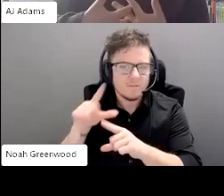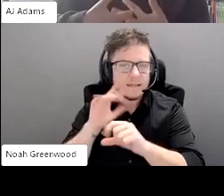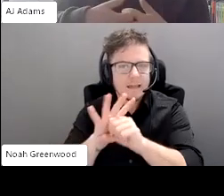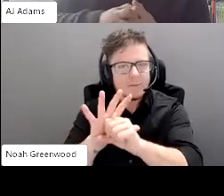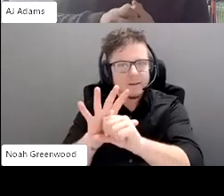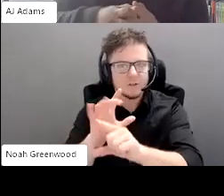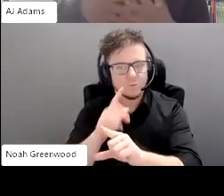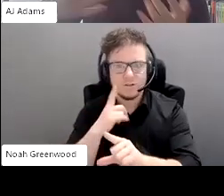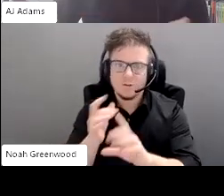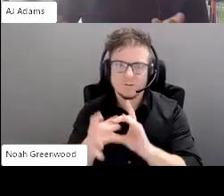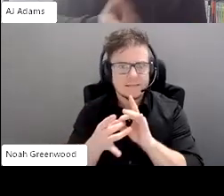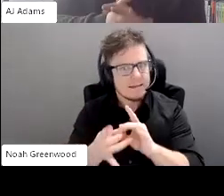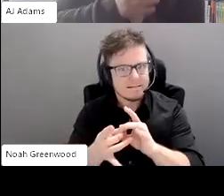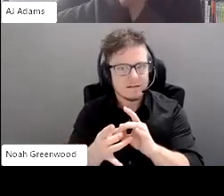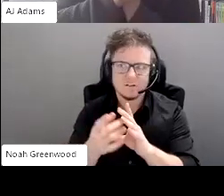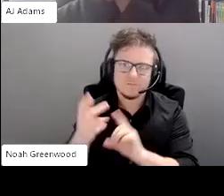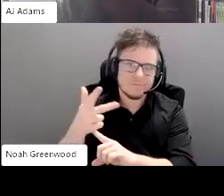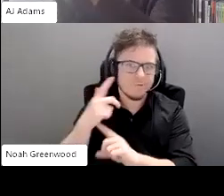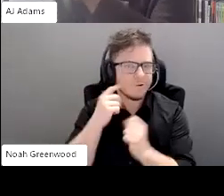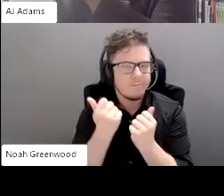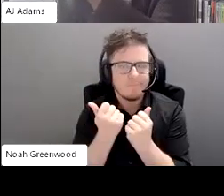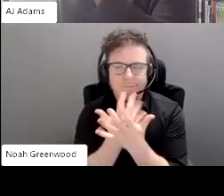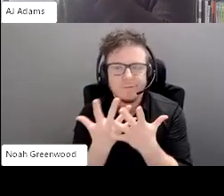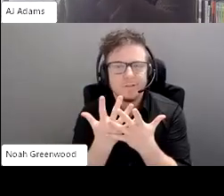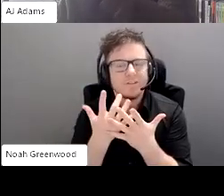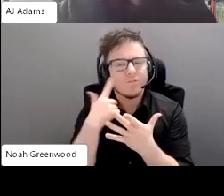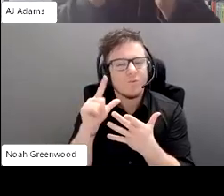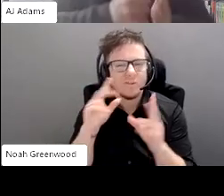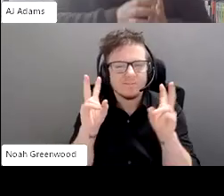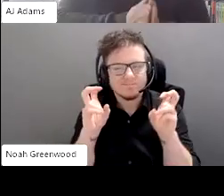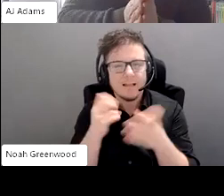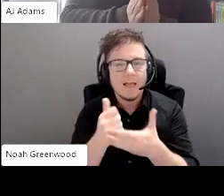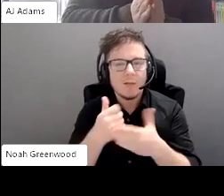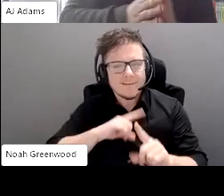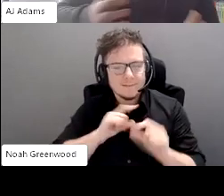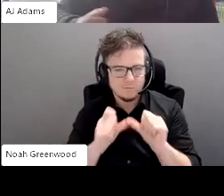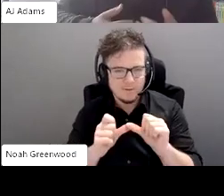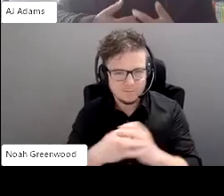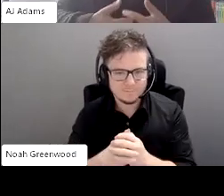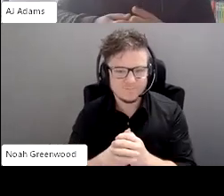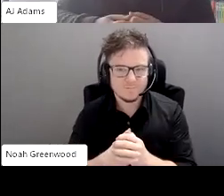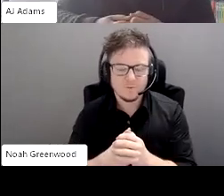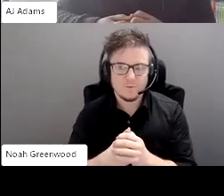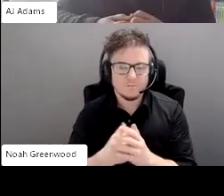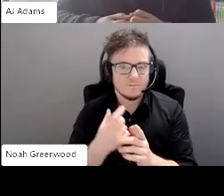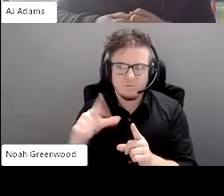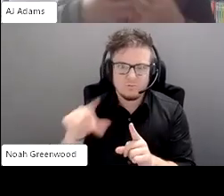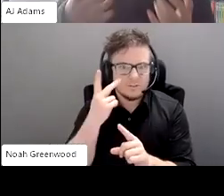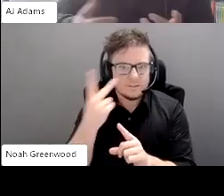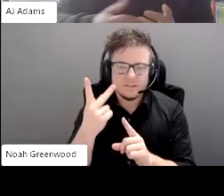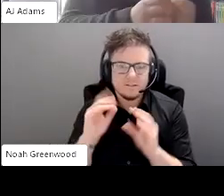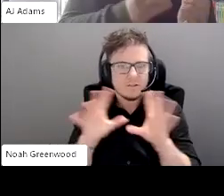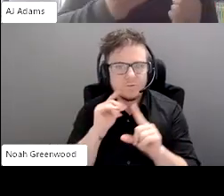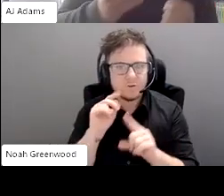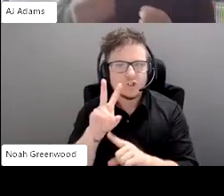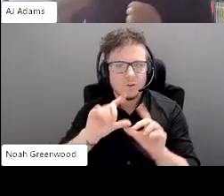anchor piece throughout everything that we had for Help Us Remain. And as you can see, for 2 young people, our